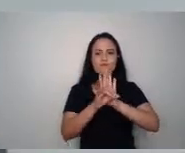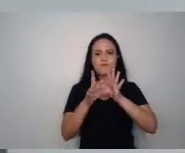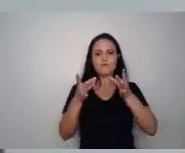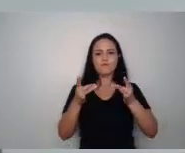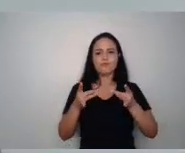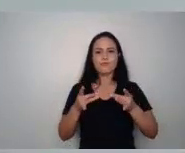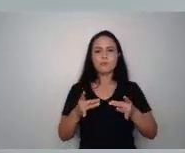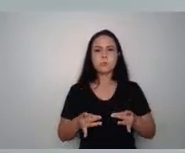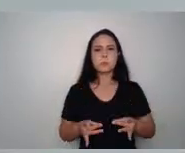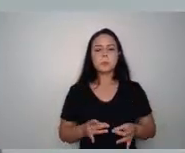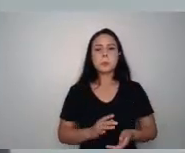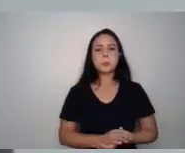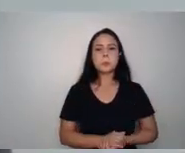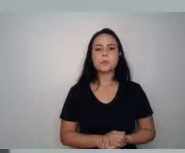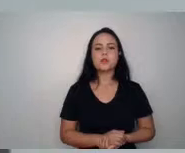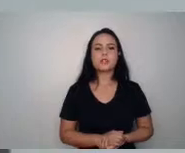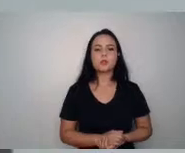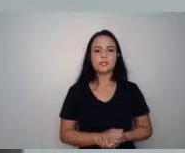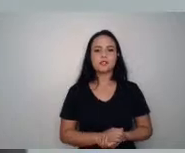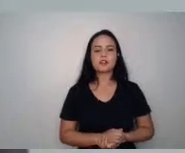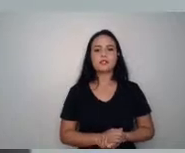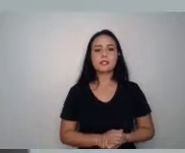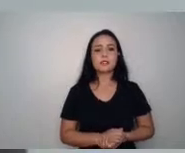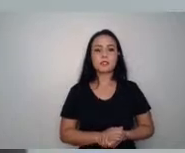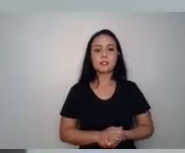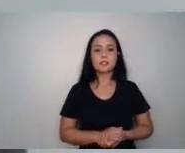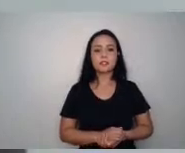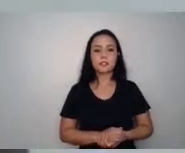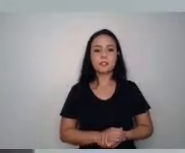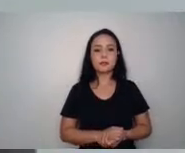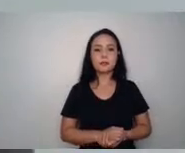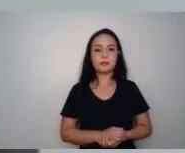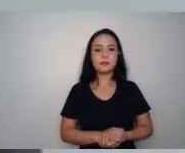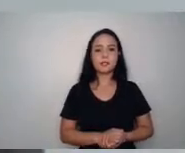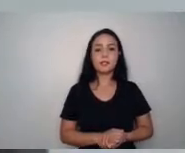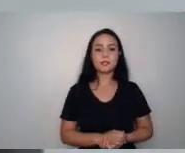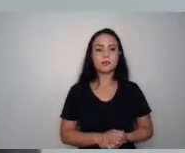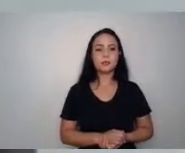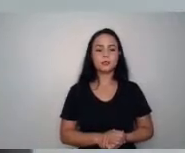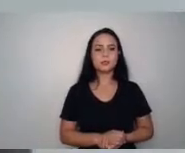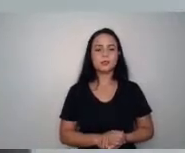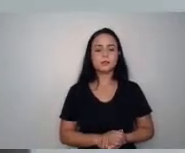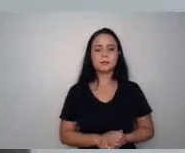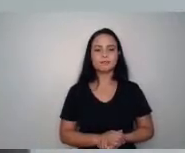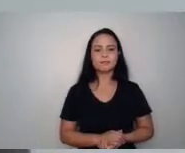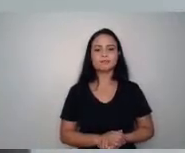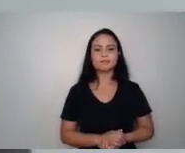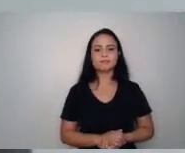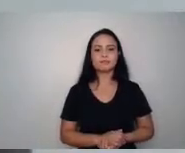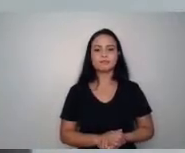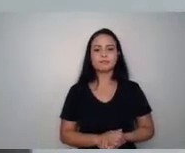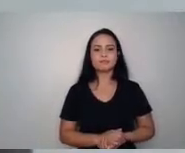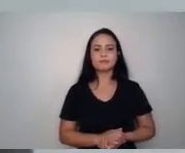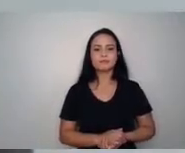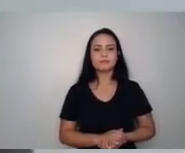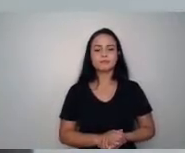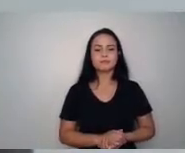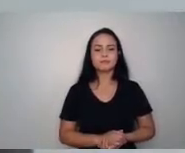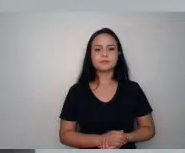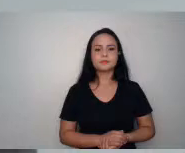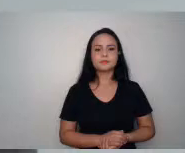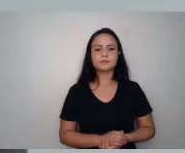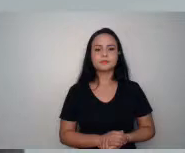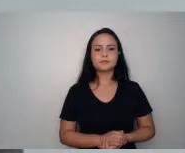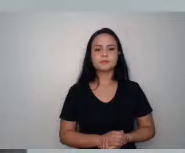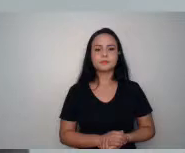to pass a law to try to state the obvious, which is that a man and a woman that perform the same job, they have to have the